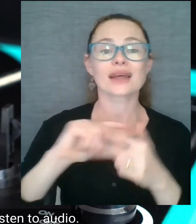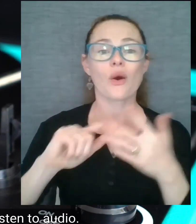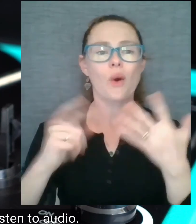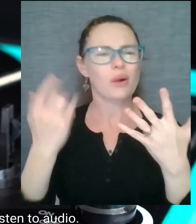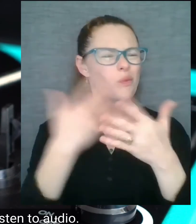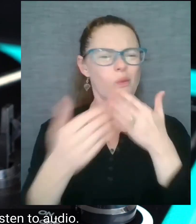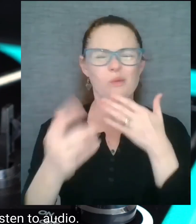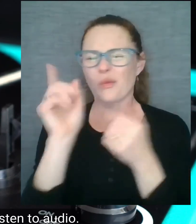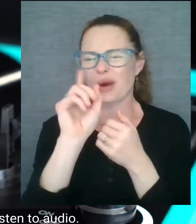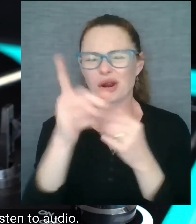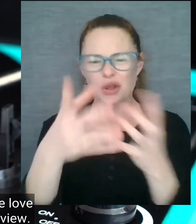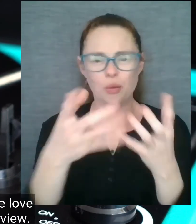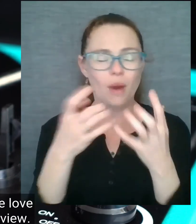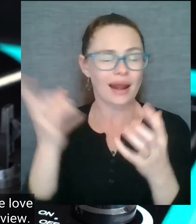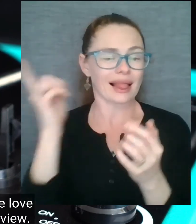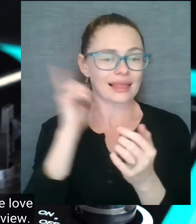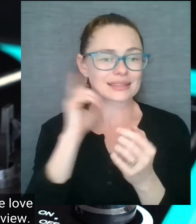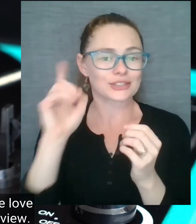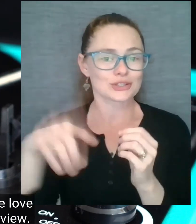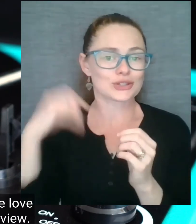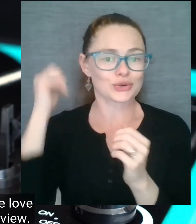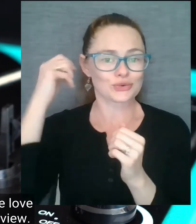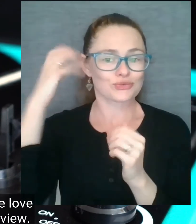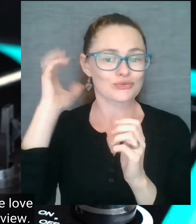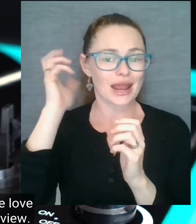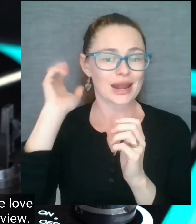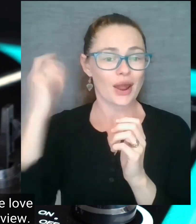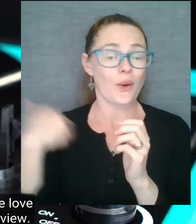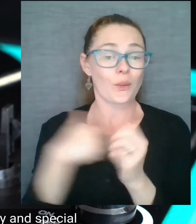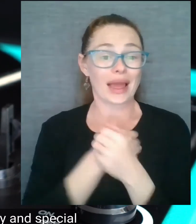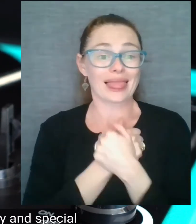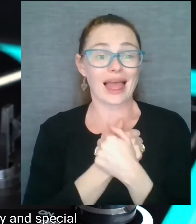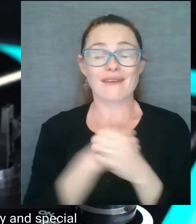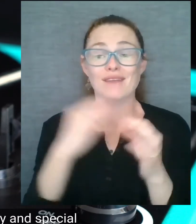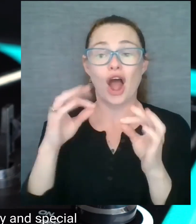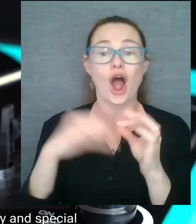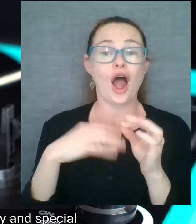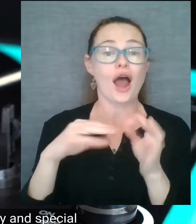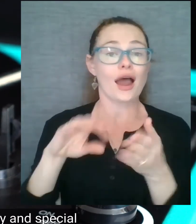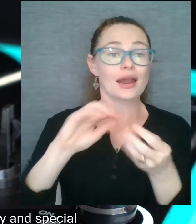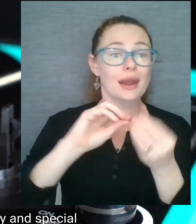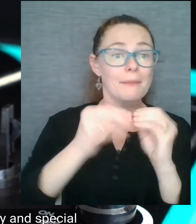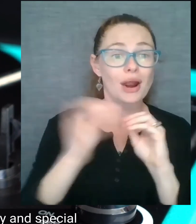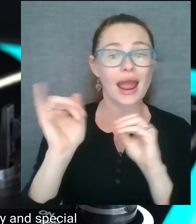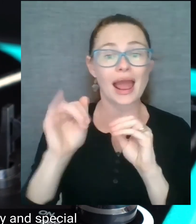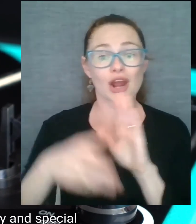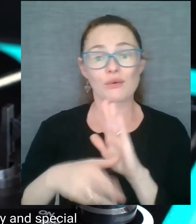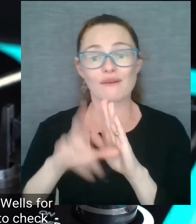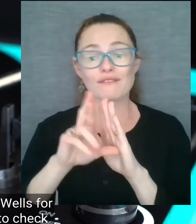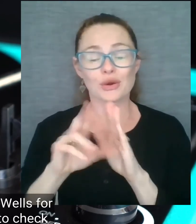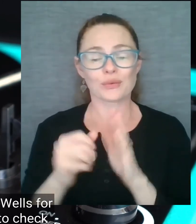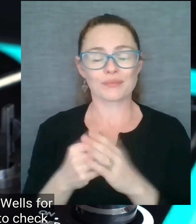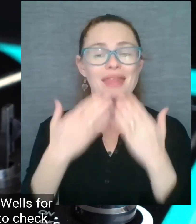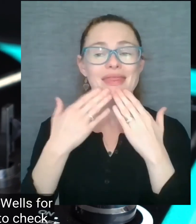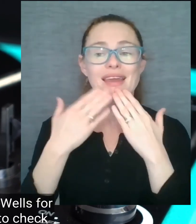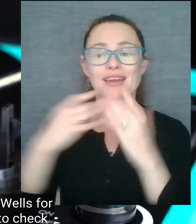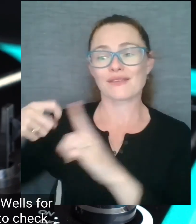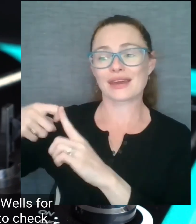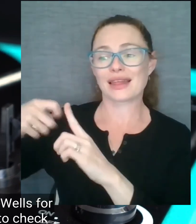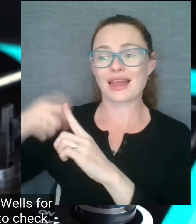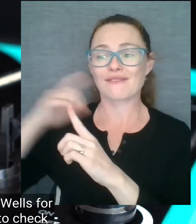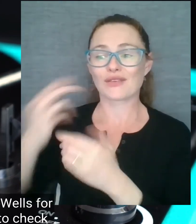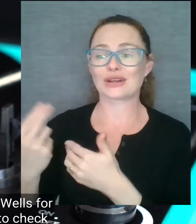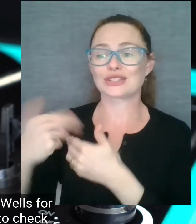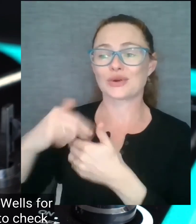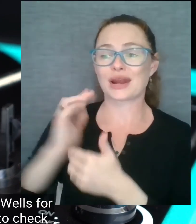like to listen to audio. And of course, we love a rating and a review if you get the opportunity. And special thanks to Keely Cat-Wells for